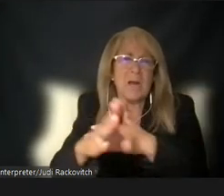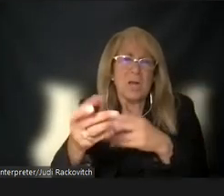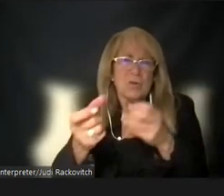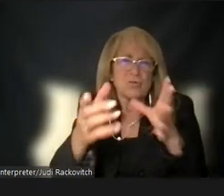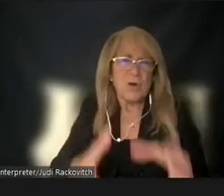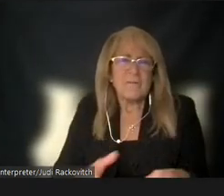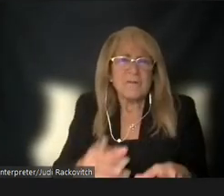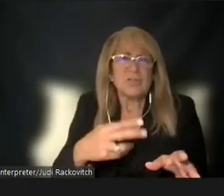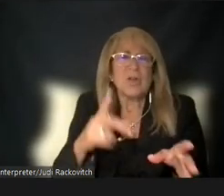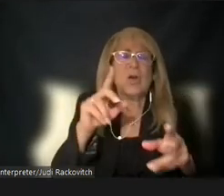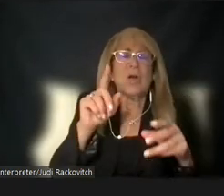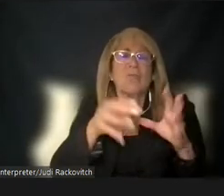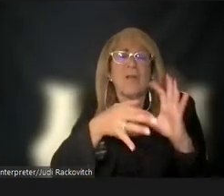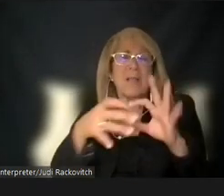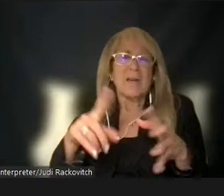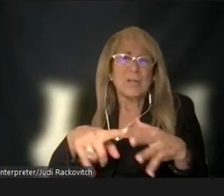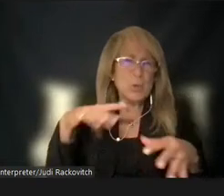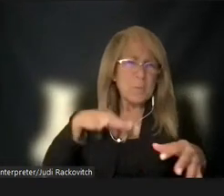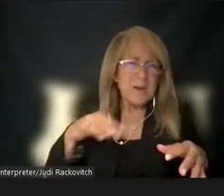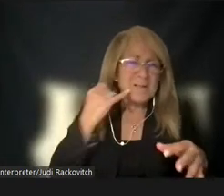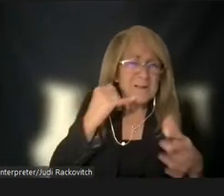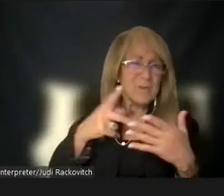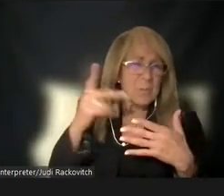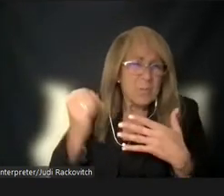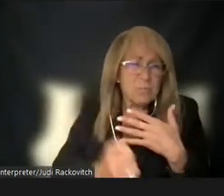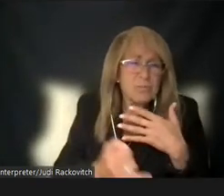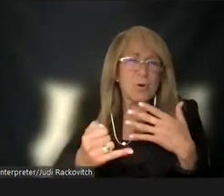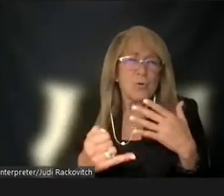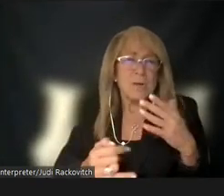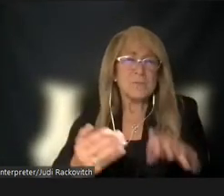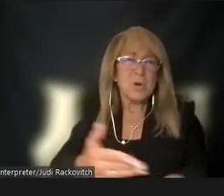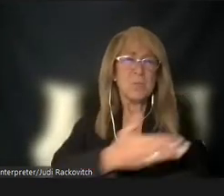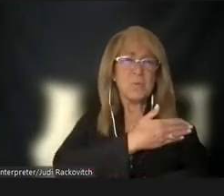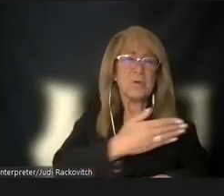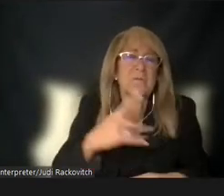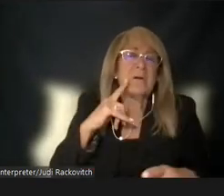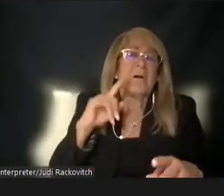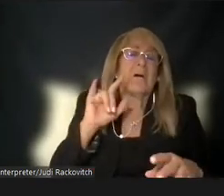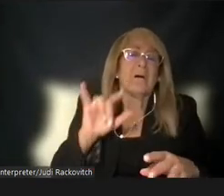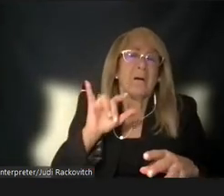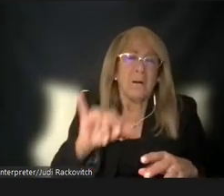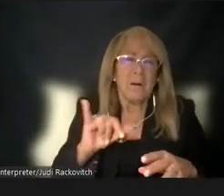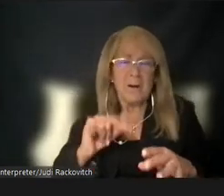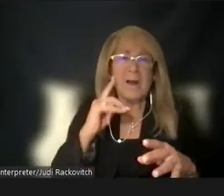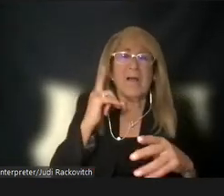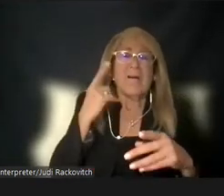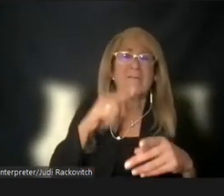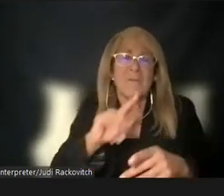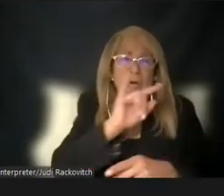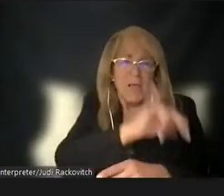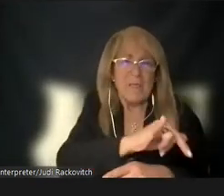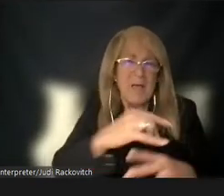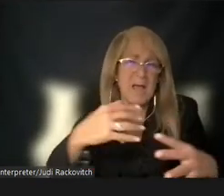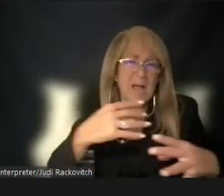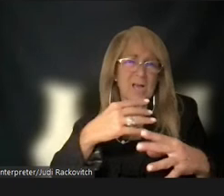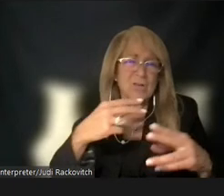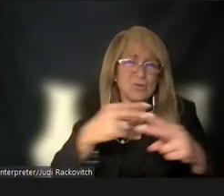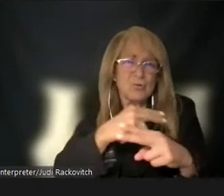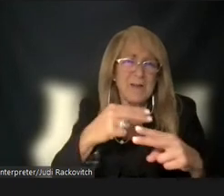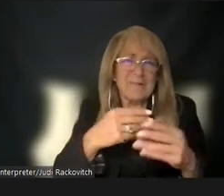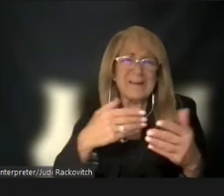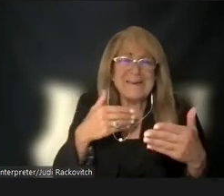to benefits, if the program is approved, we anticipate the project would reduce vehicular traffic in and near the Manhattan Central Business District.